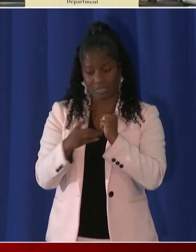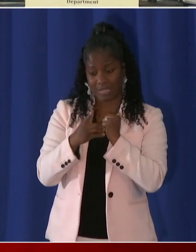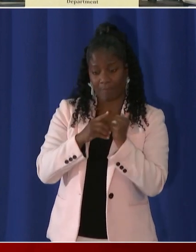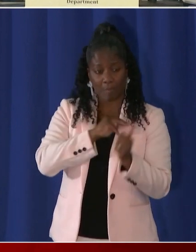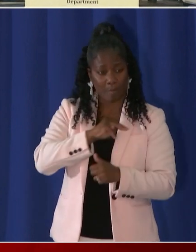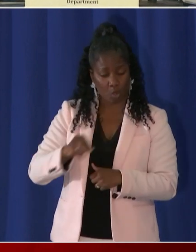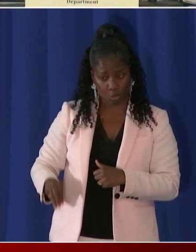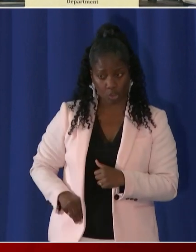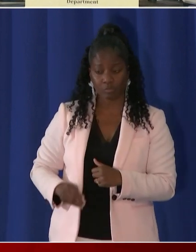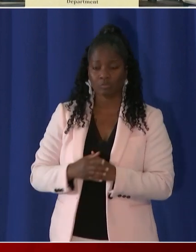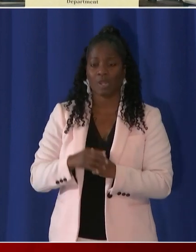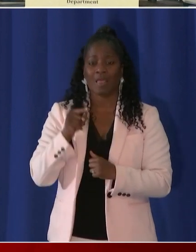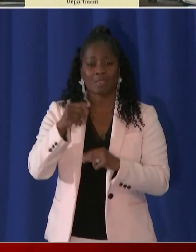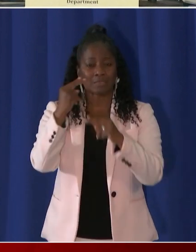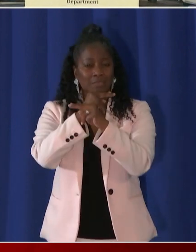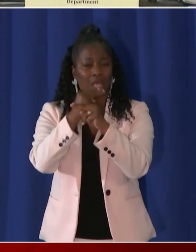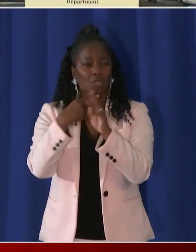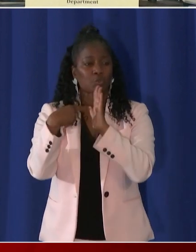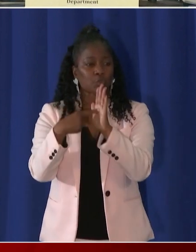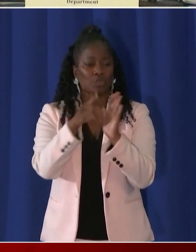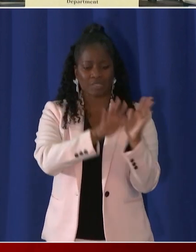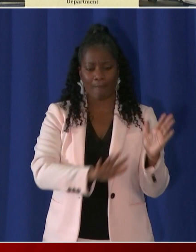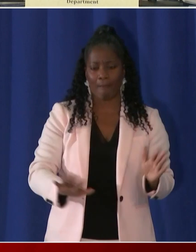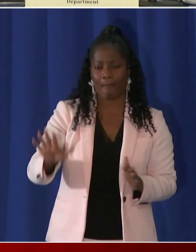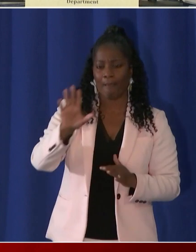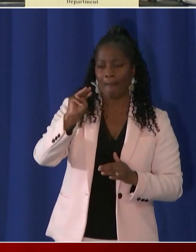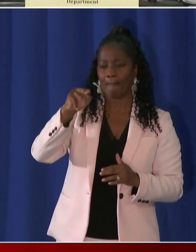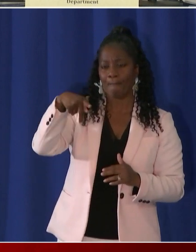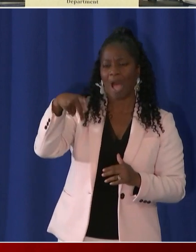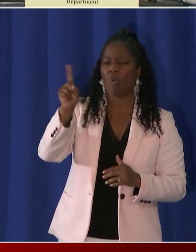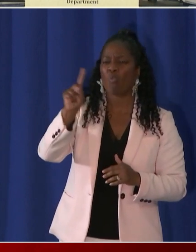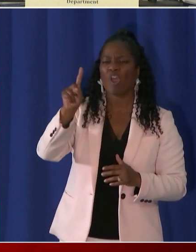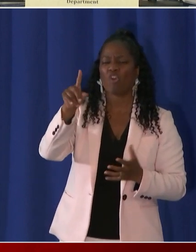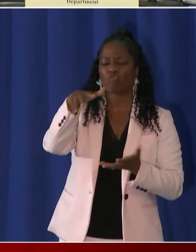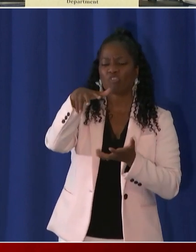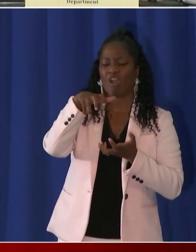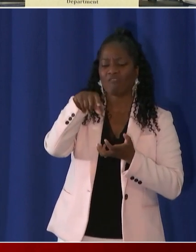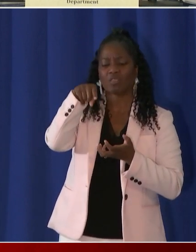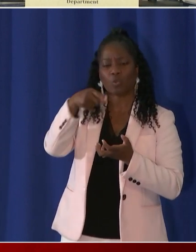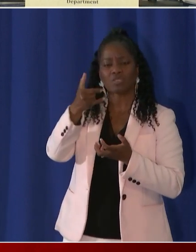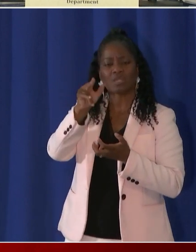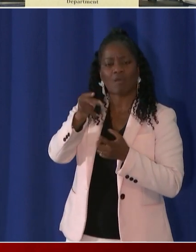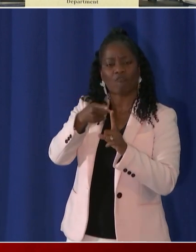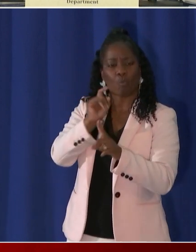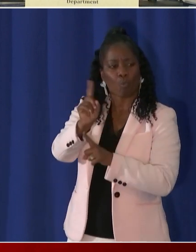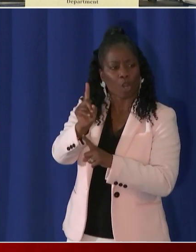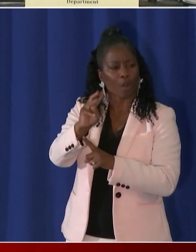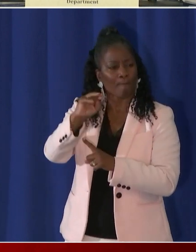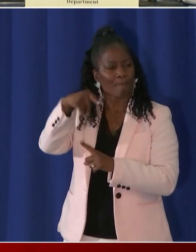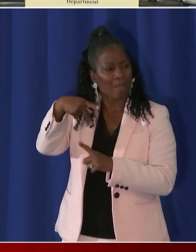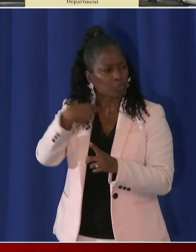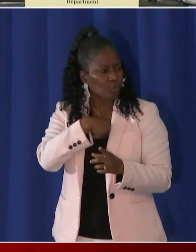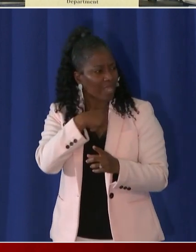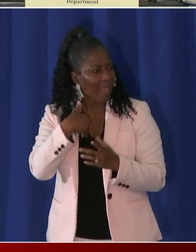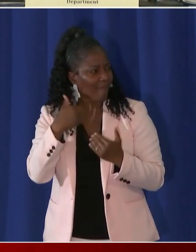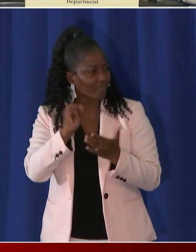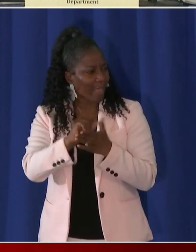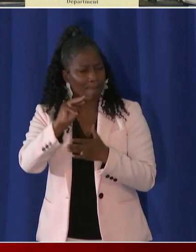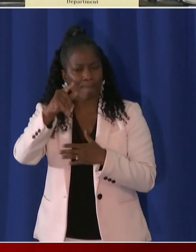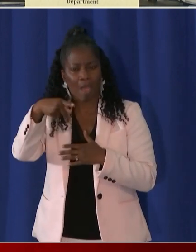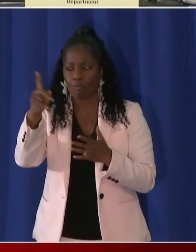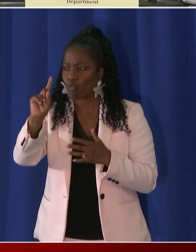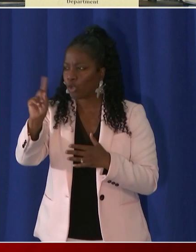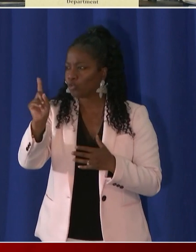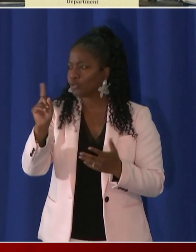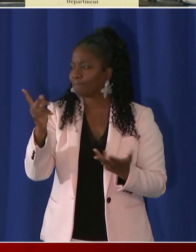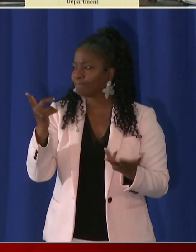is the slide where we show the map of where the guns have been recovered in this city by Metropolitan Police Department officers. Do we have that? Can we just go back to